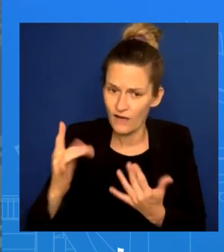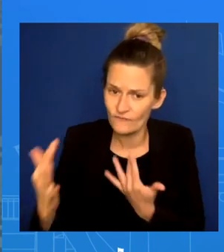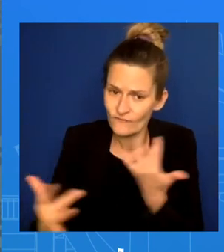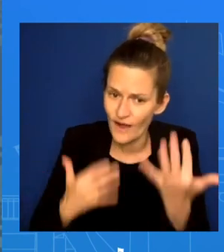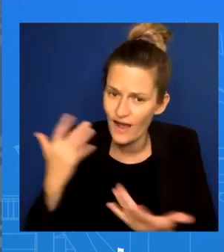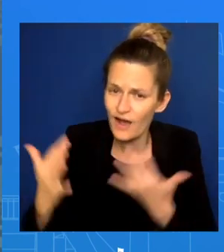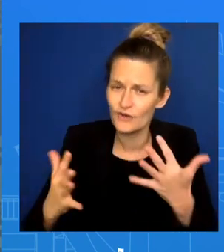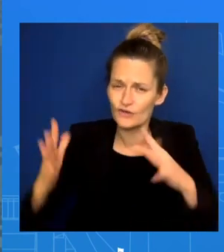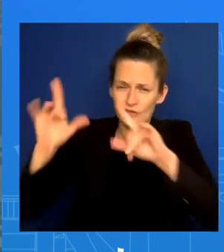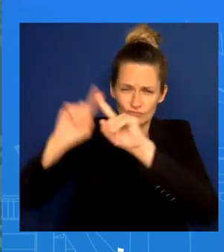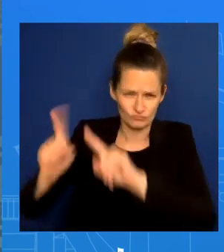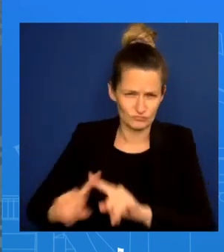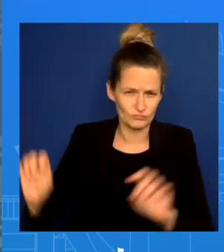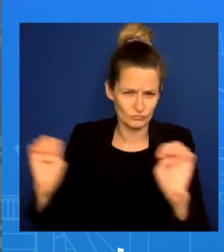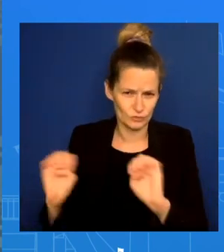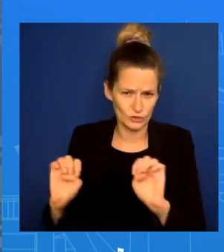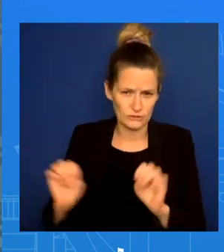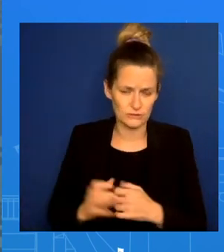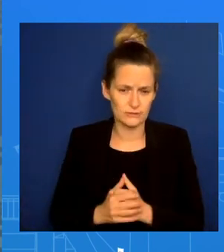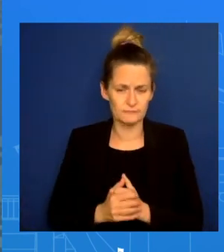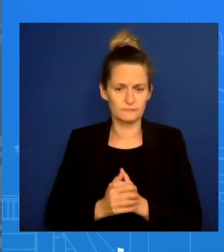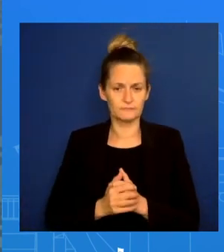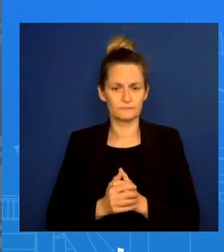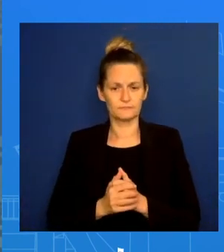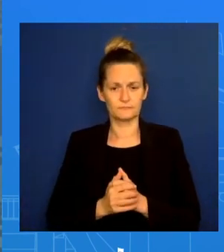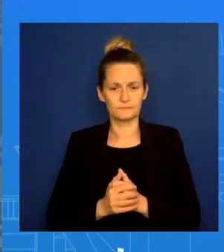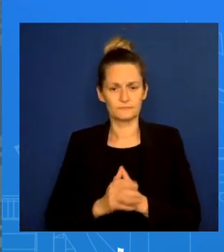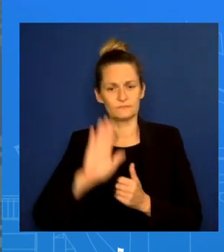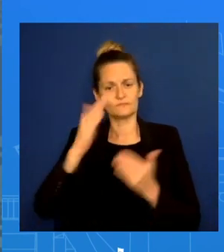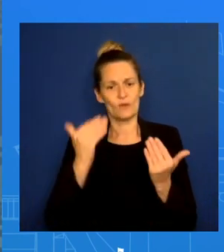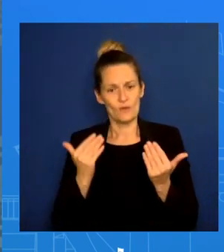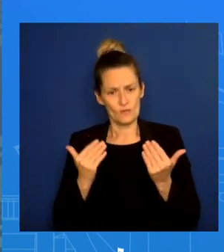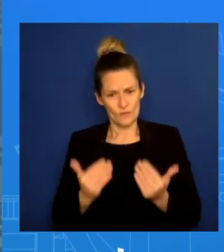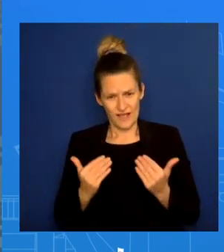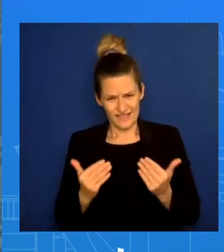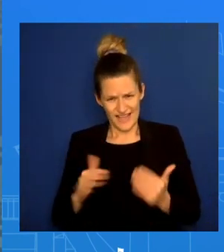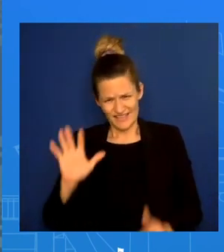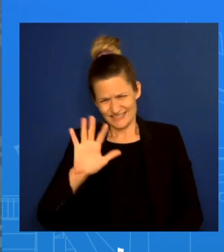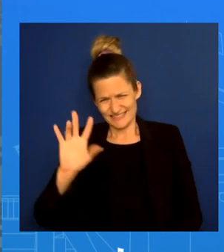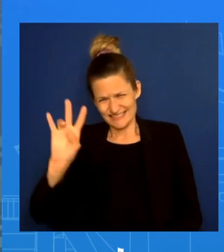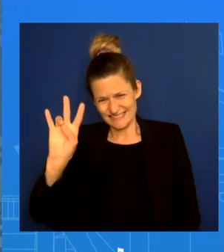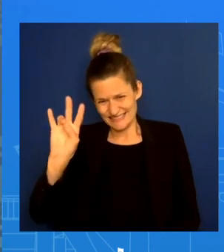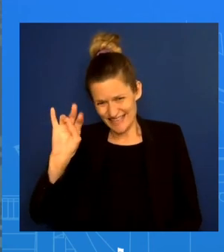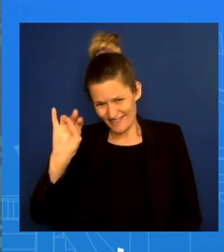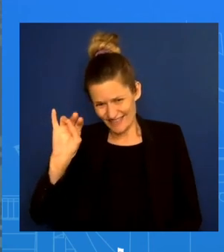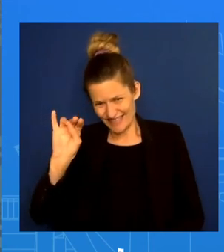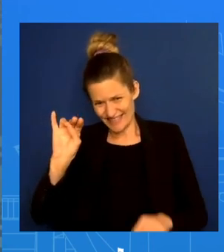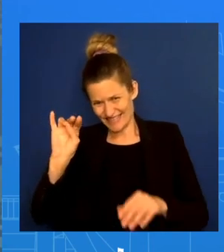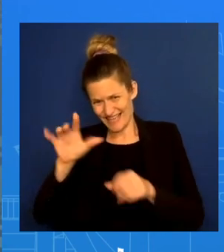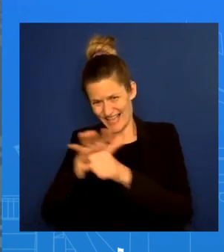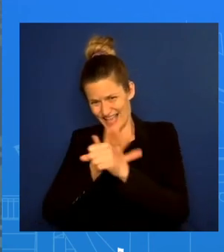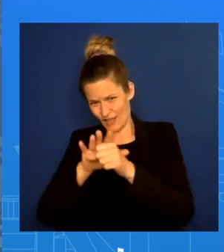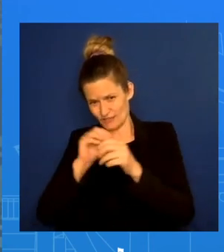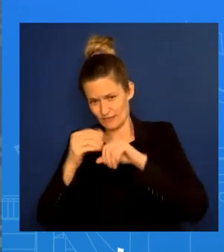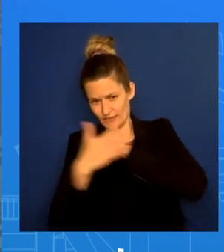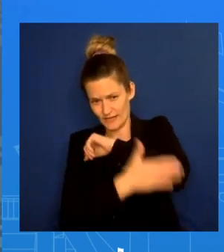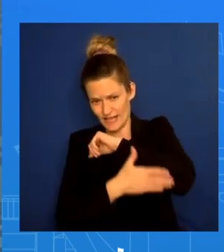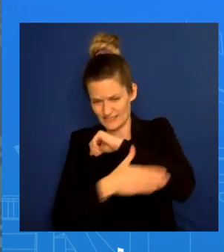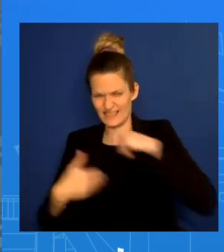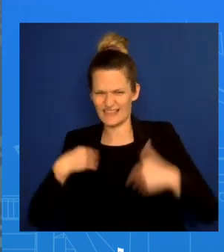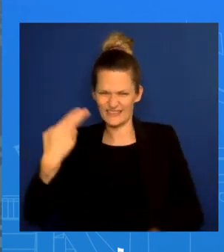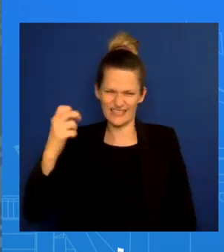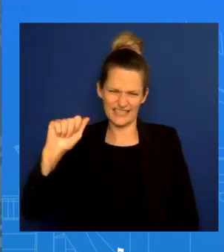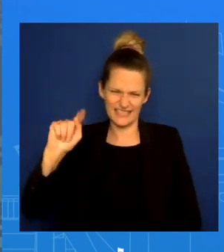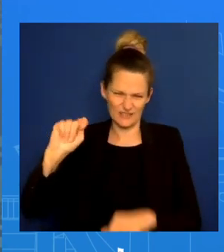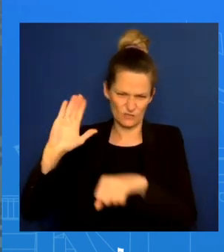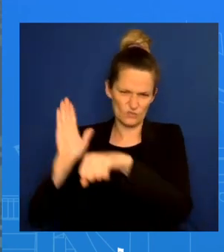industries in areas under a heat warning or advisory. Yesterday, we also launched heat.gov, a website that provides information